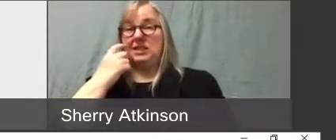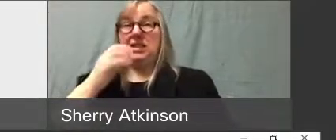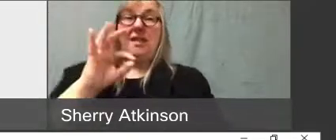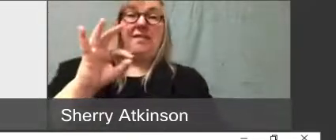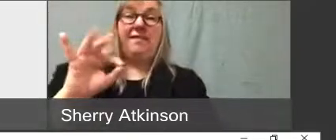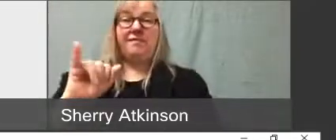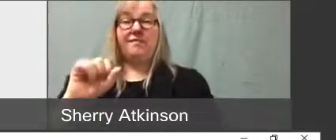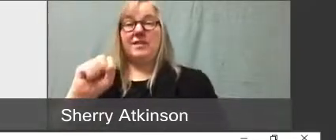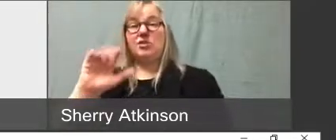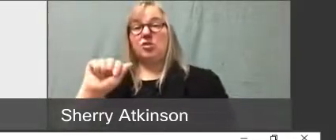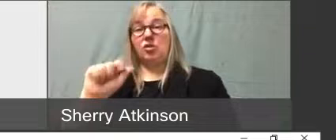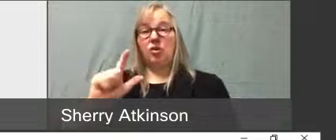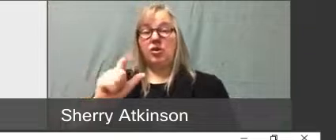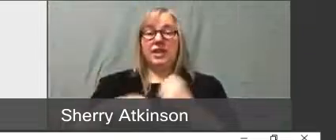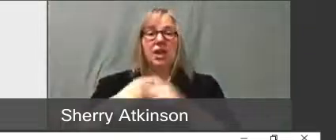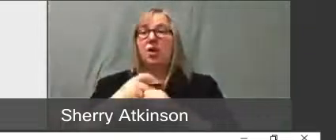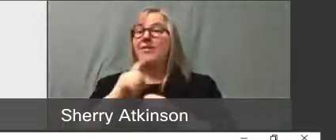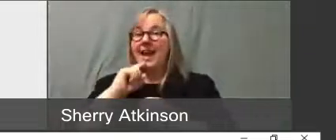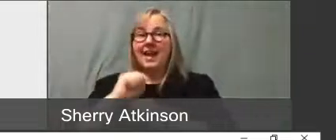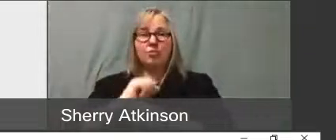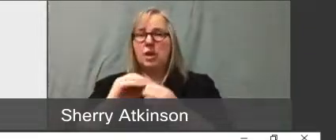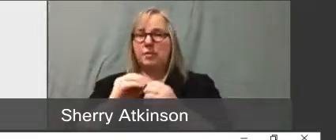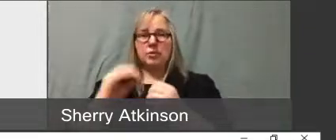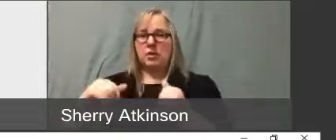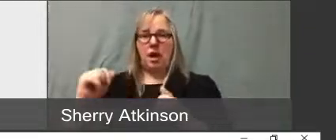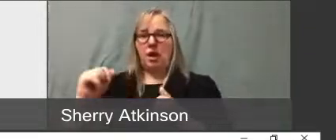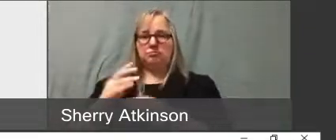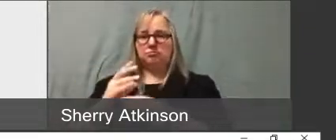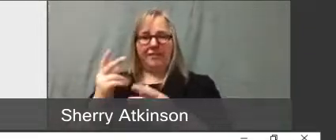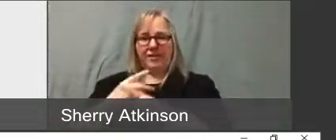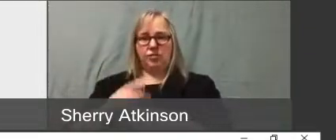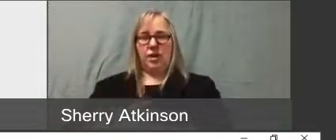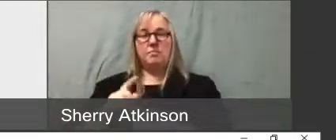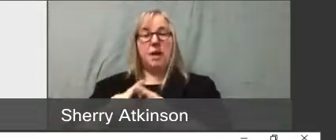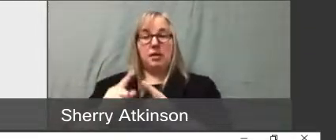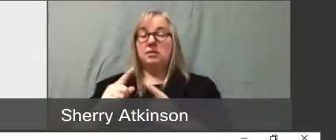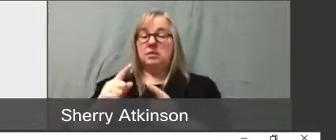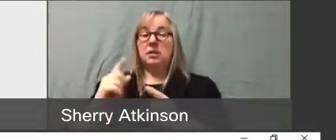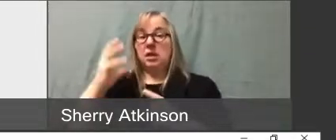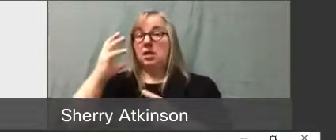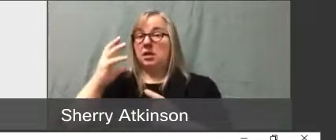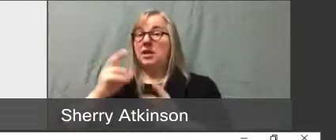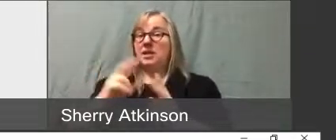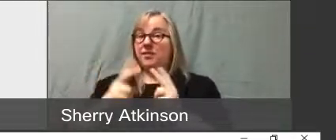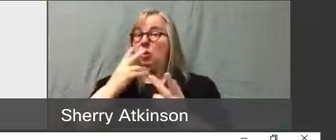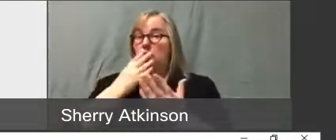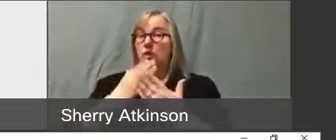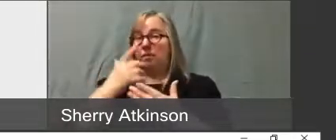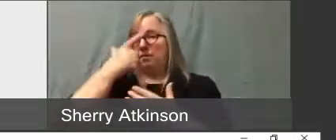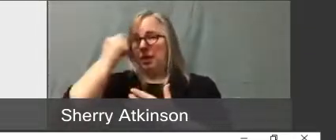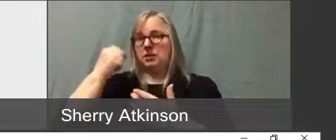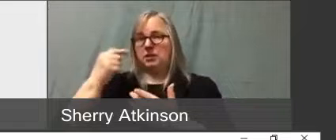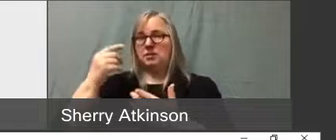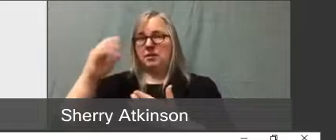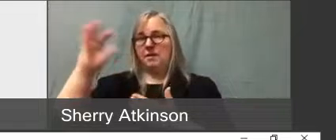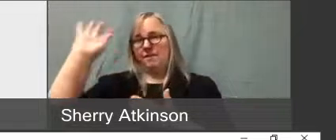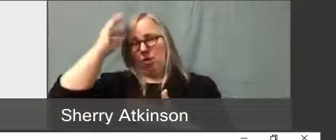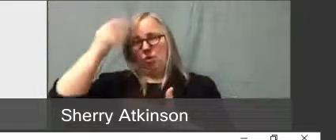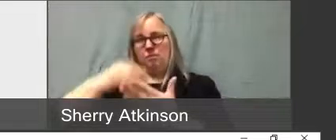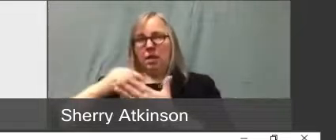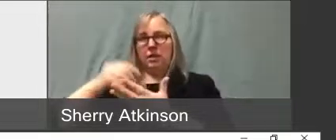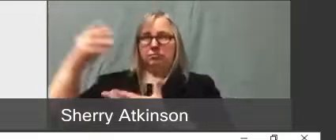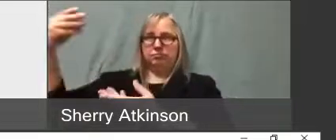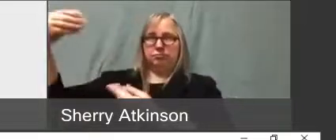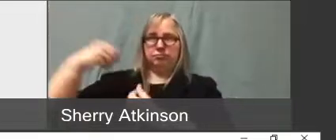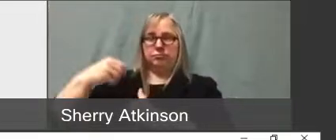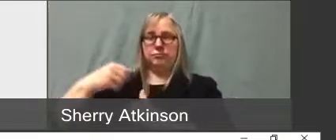actuals are not in, but they're going to be very good because of this, funding from the federal government. So just want to open it to the floor just really quickly.